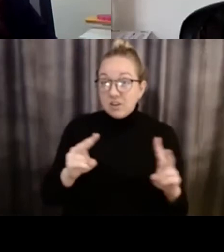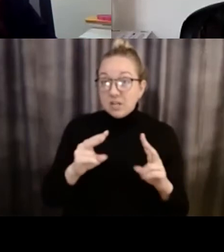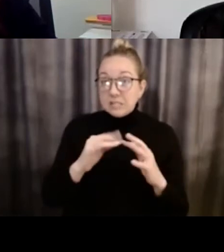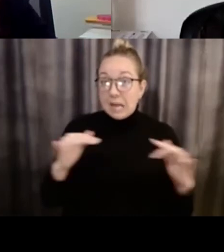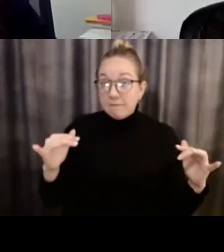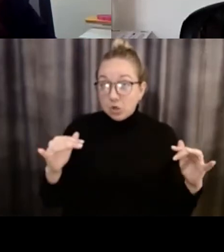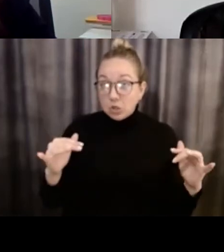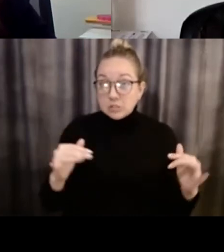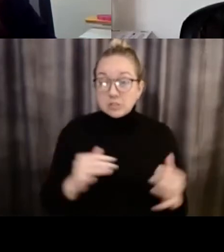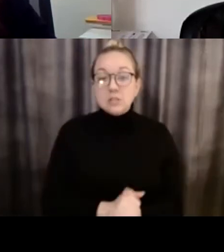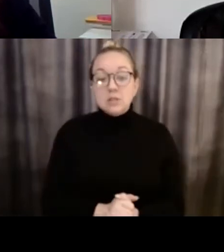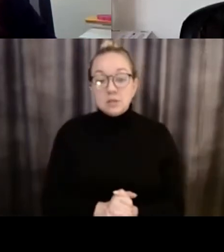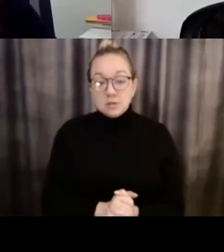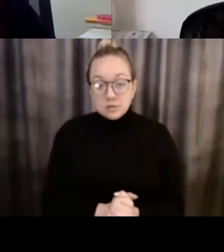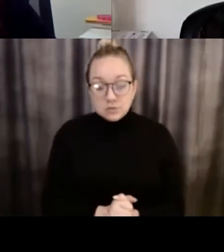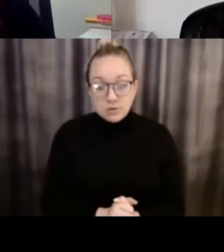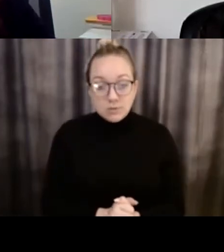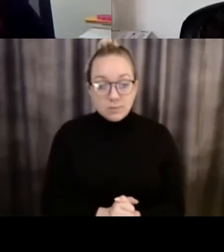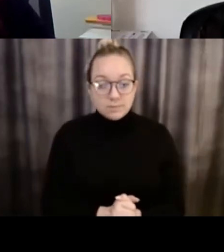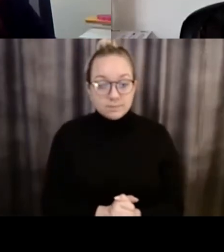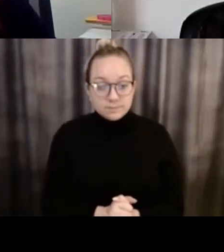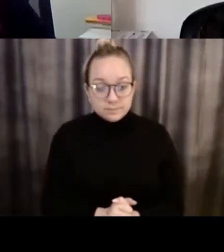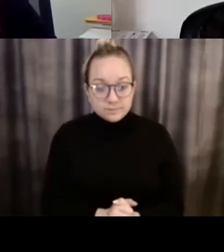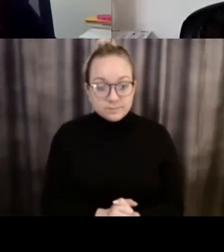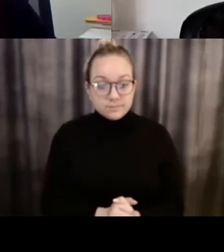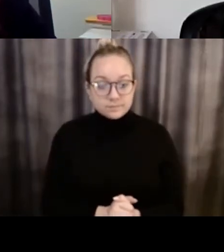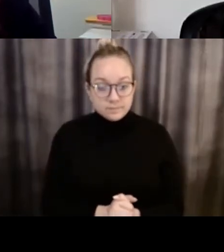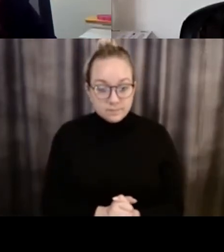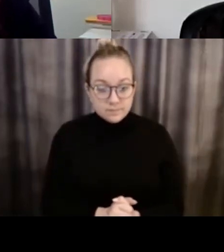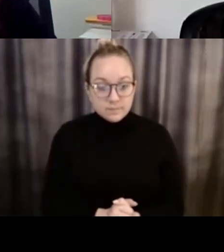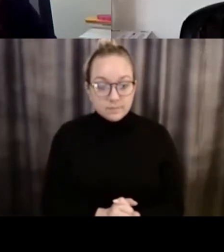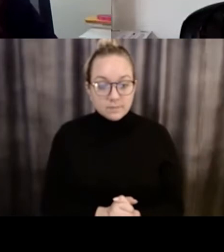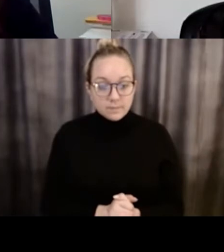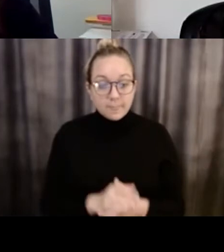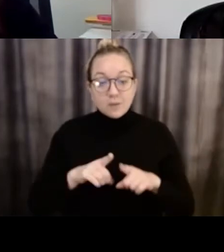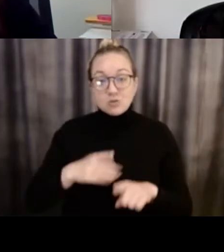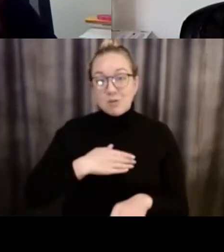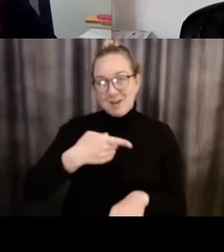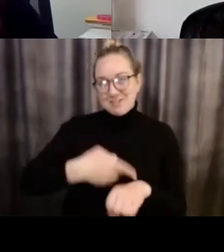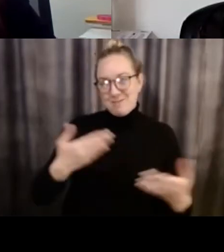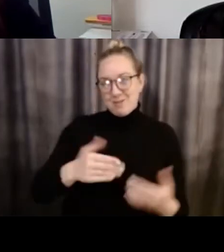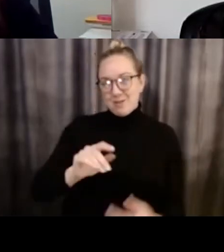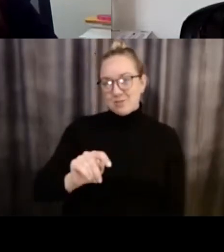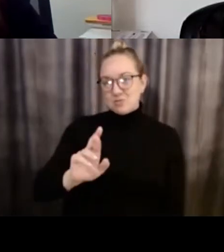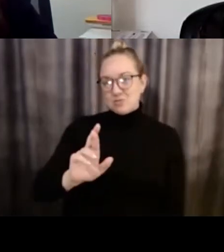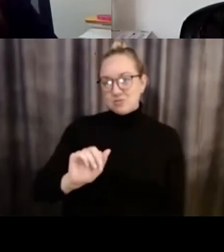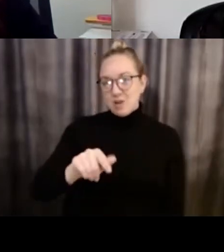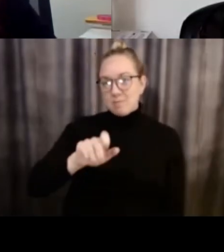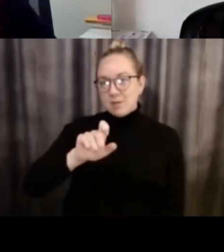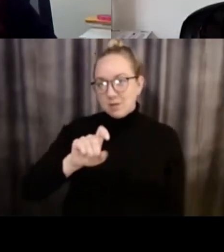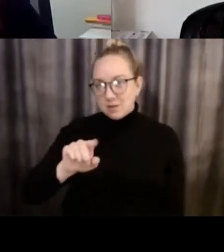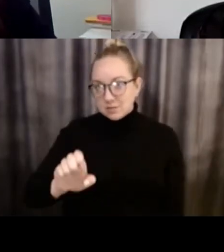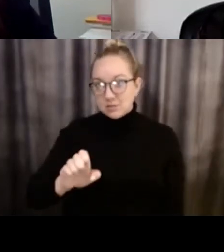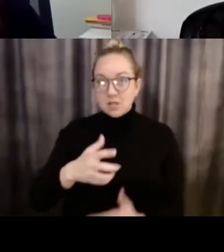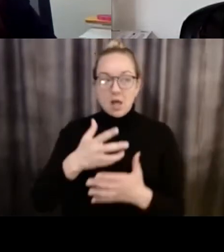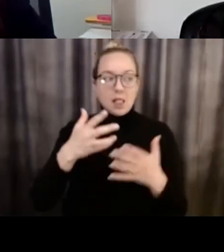but it's been throughout my time here at Trapeze that there are differences in opinions, like about religion and politics and